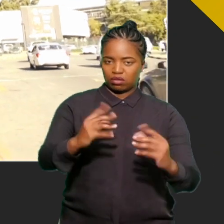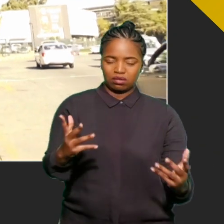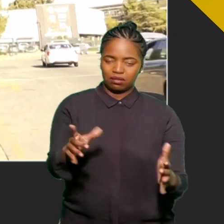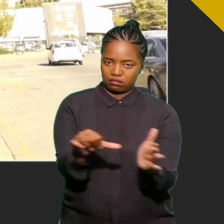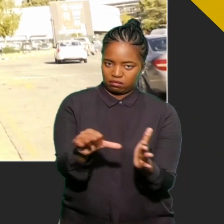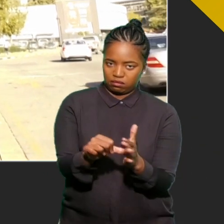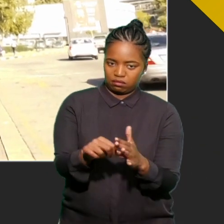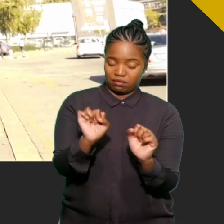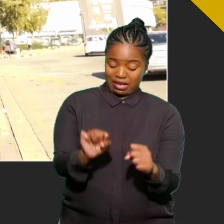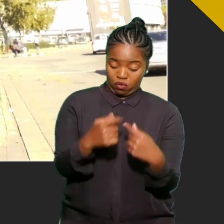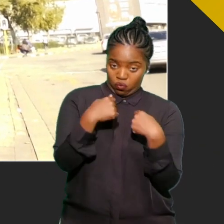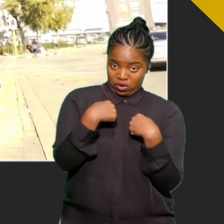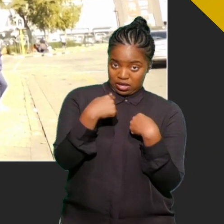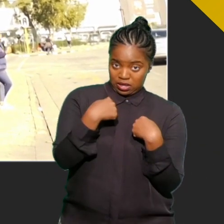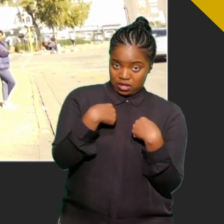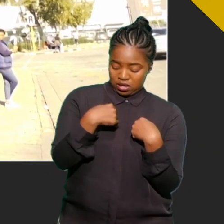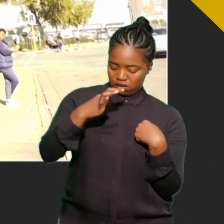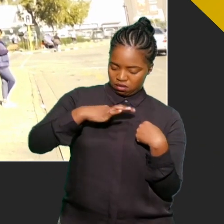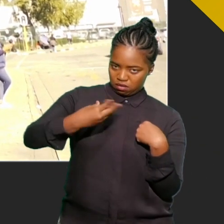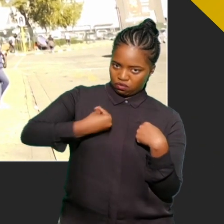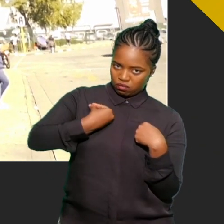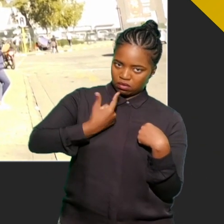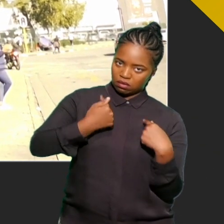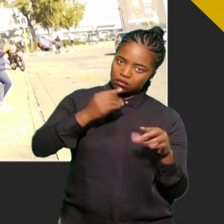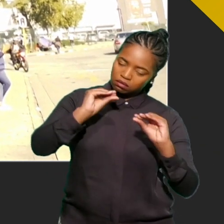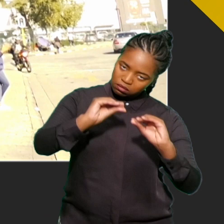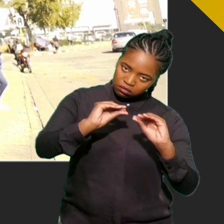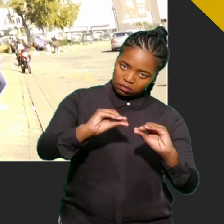think as teenagers, we need to have that education.